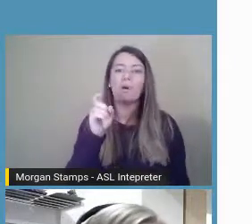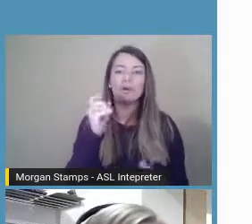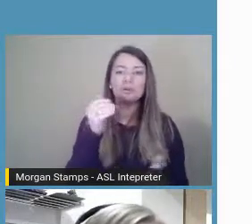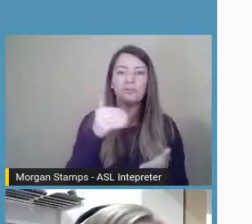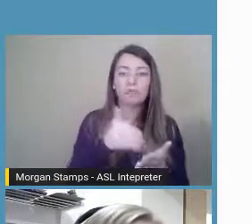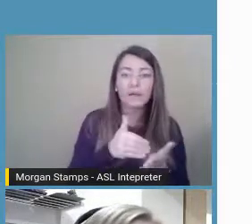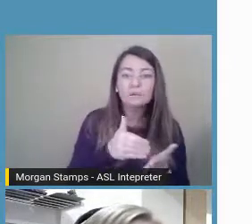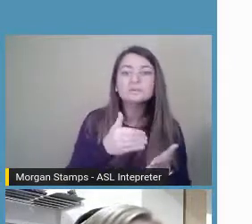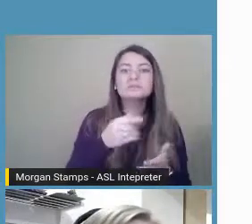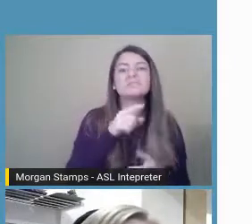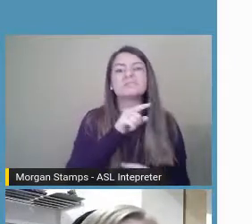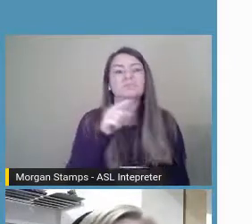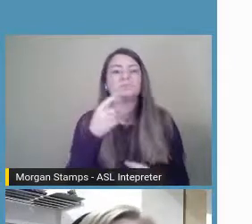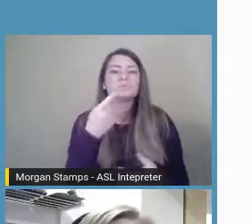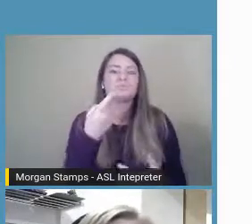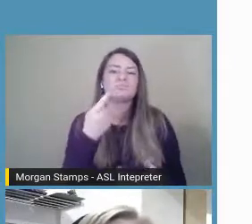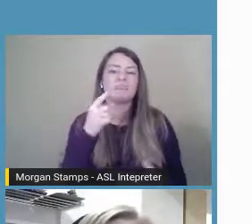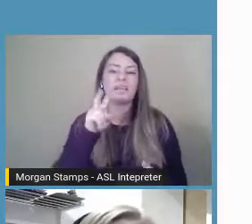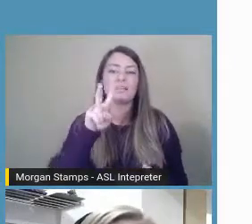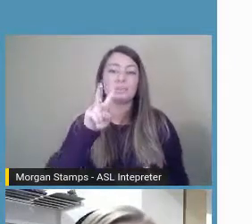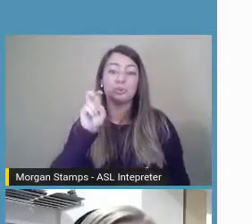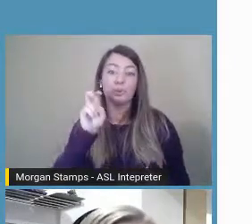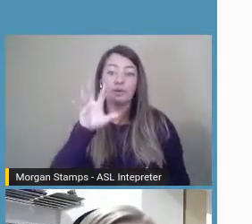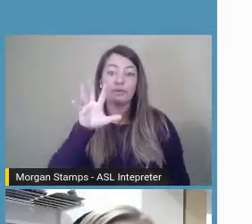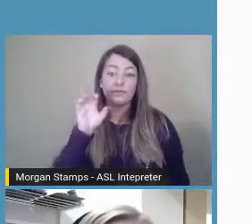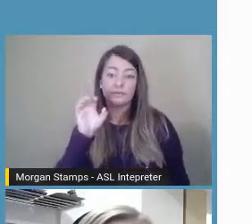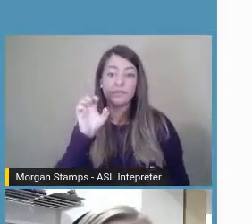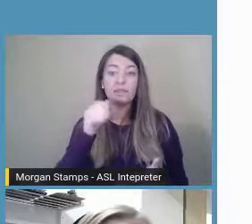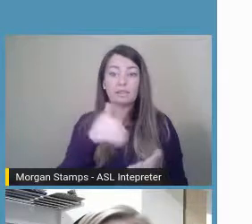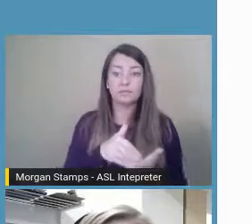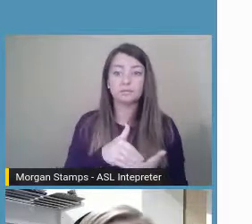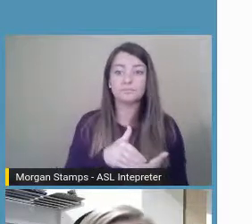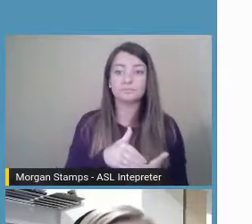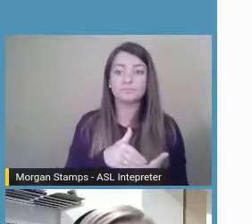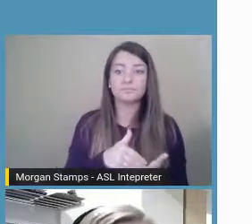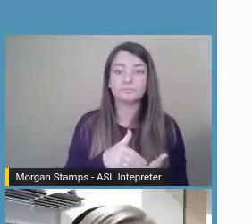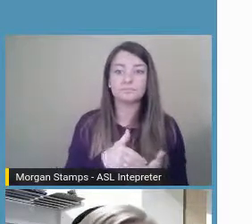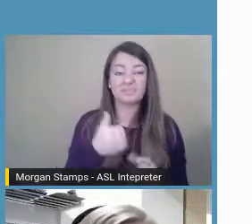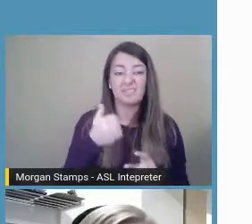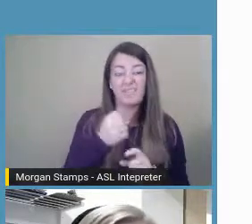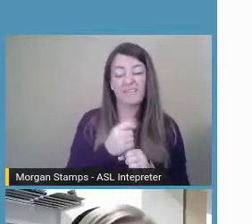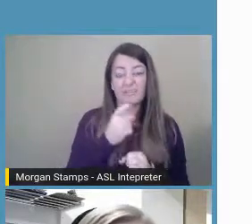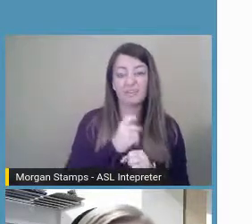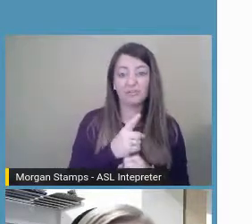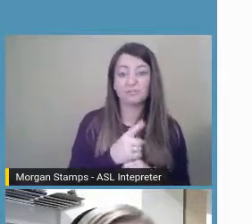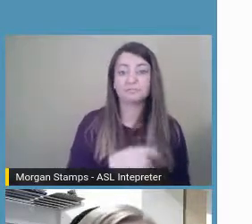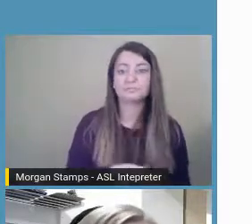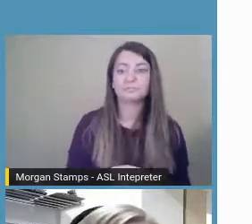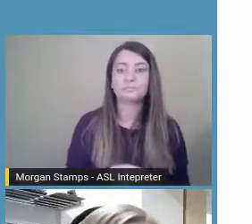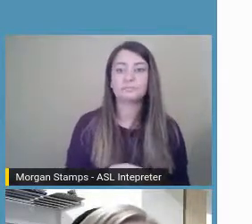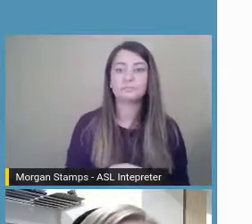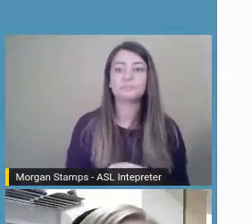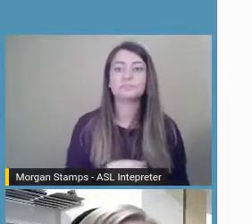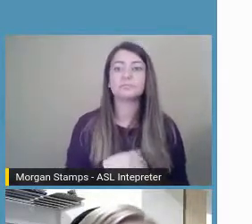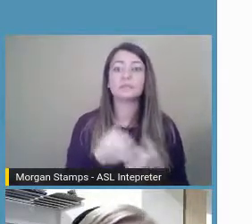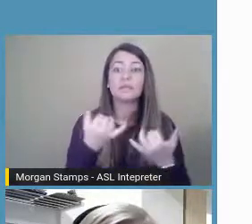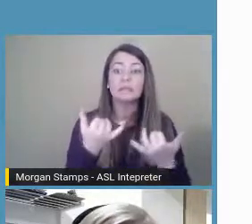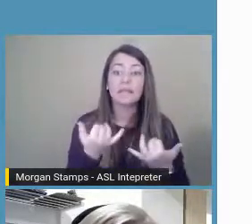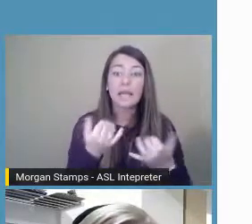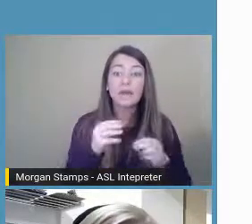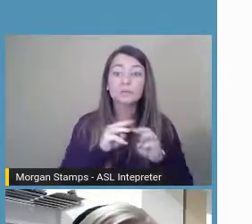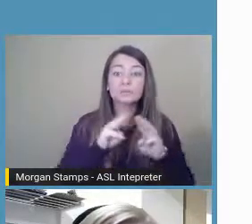and crafts. Then we thought about what elements we'd want to incorporate into each program. Those included